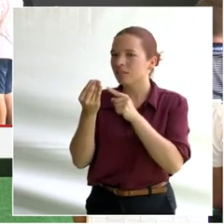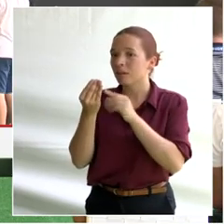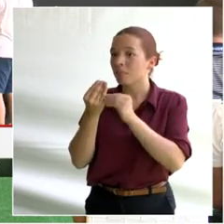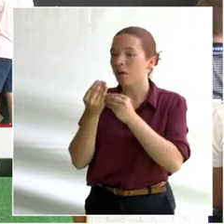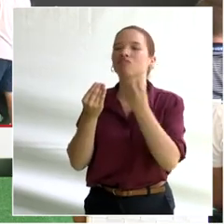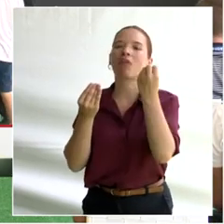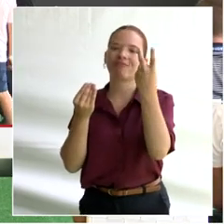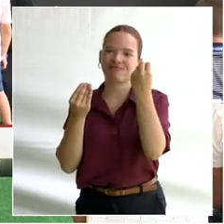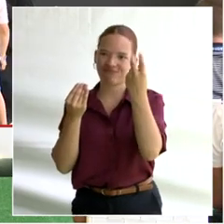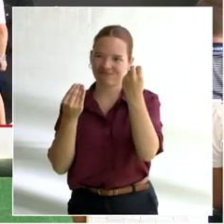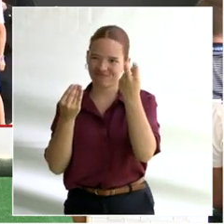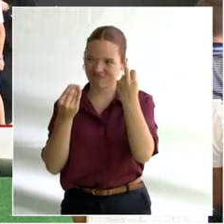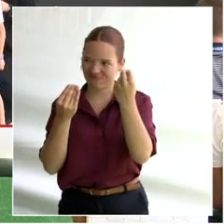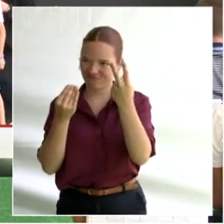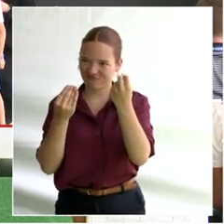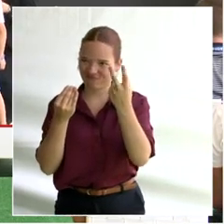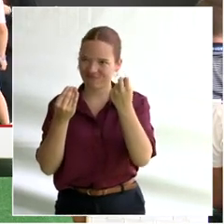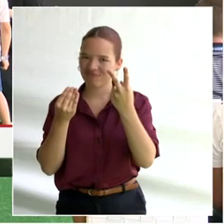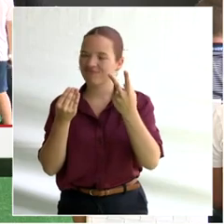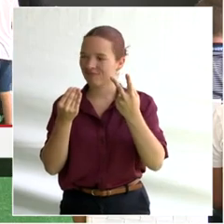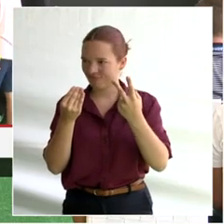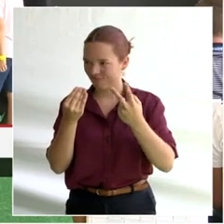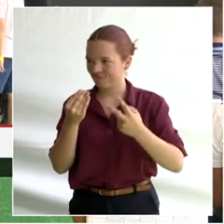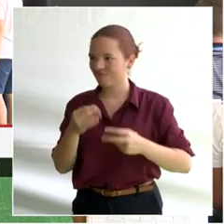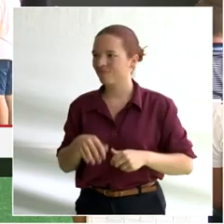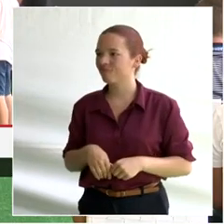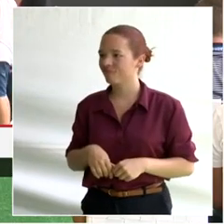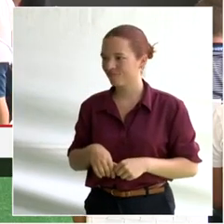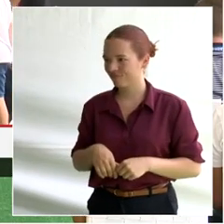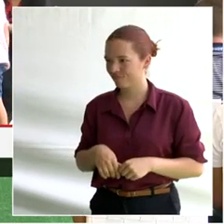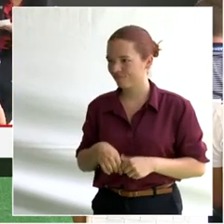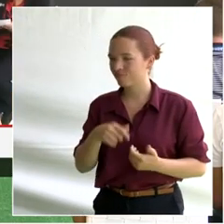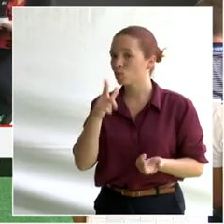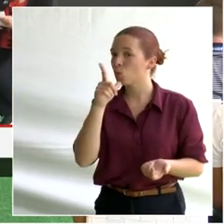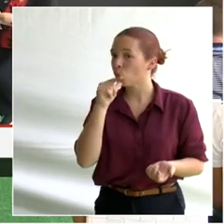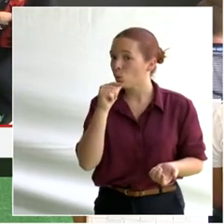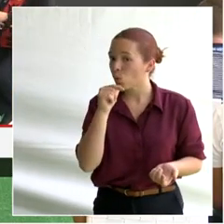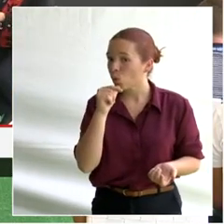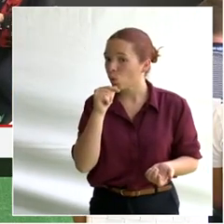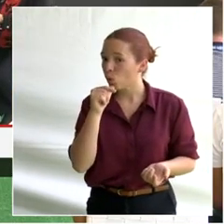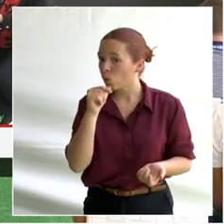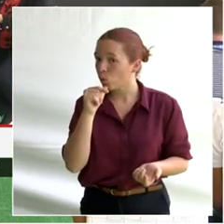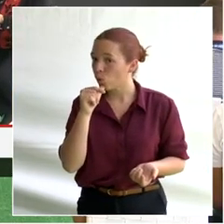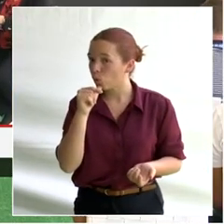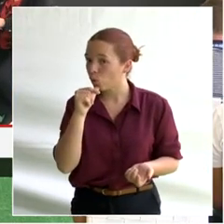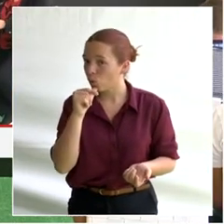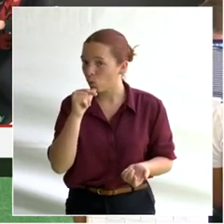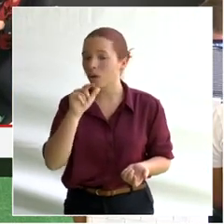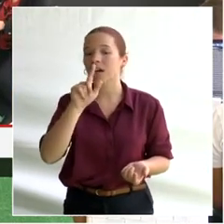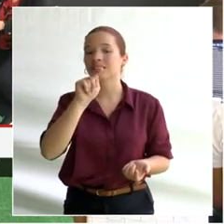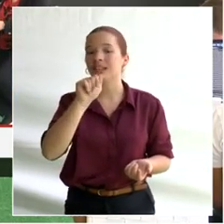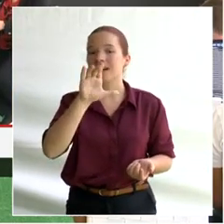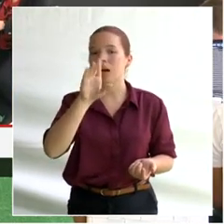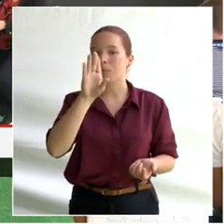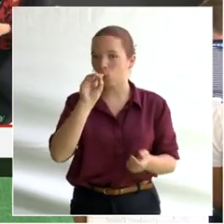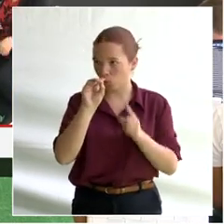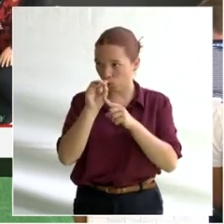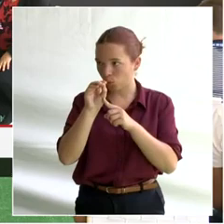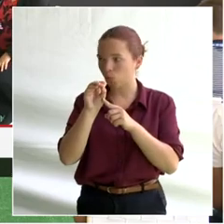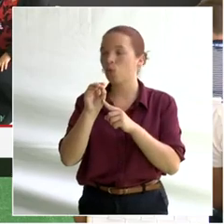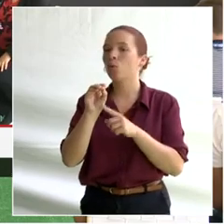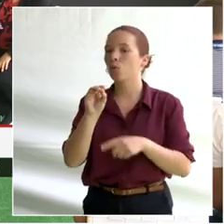Chip 12 is Anastasia Potapova. All right. Anastasia Potapova, come give Dad a hug. Ask him for